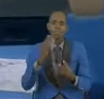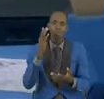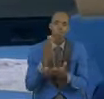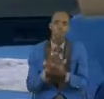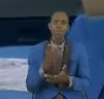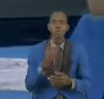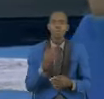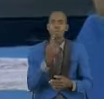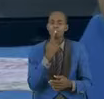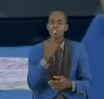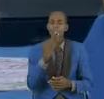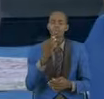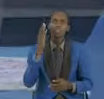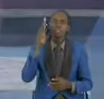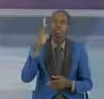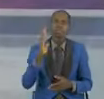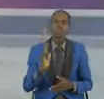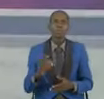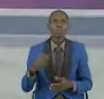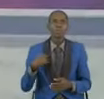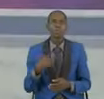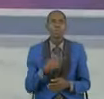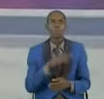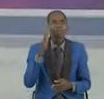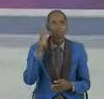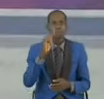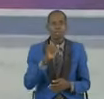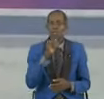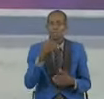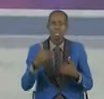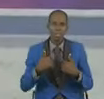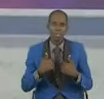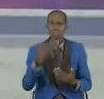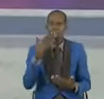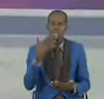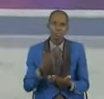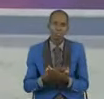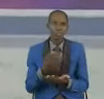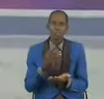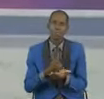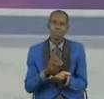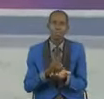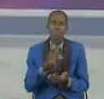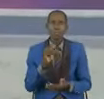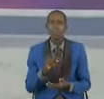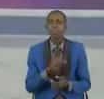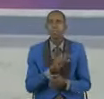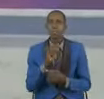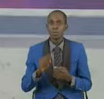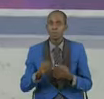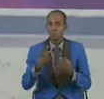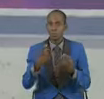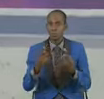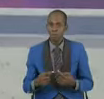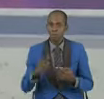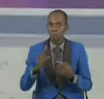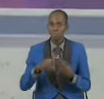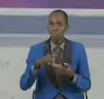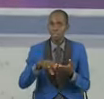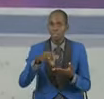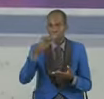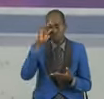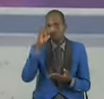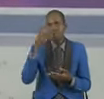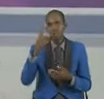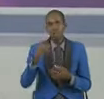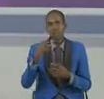down, we'll not have good doctors. And when you come to learn the word of